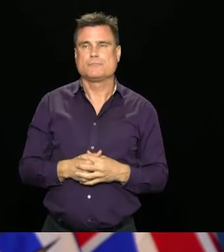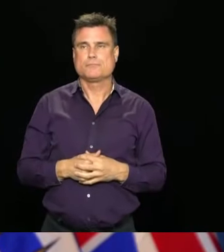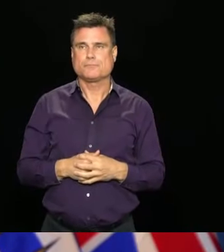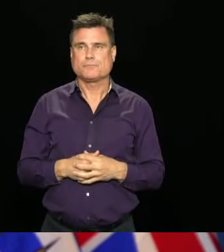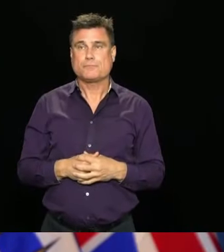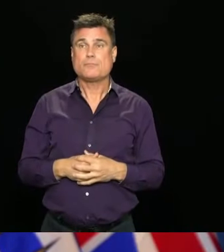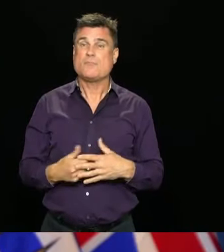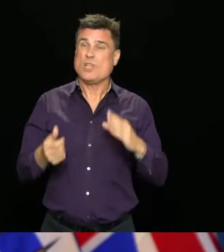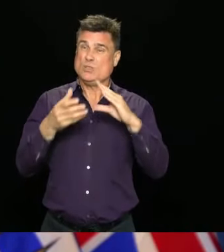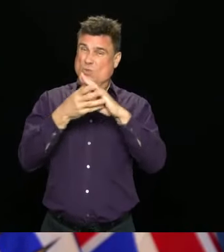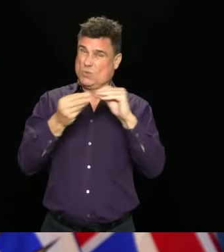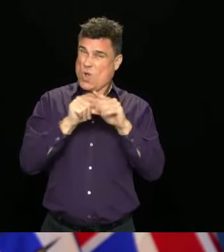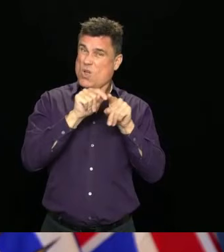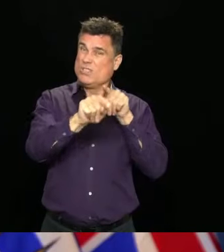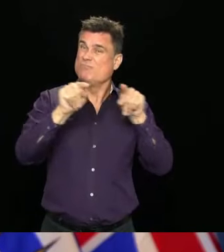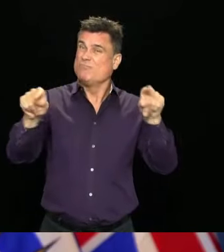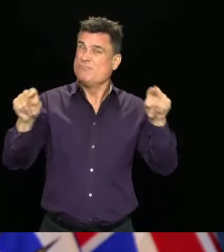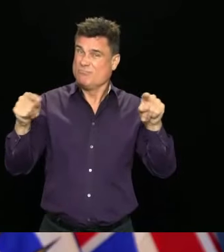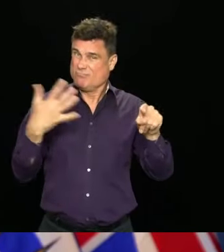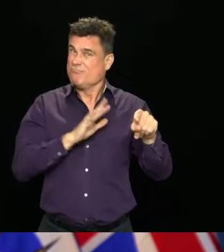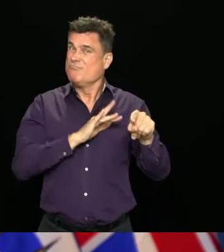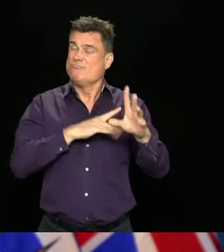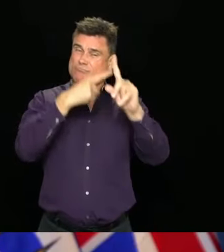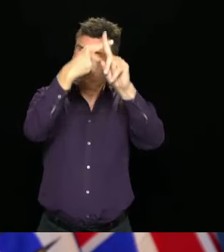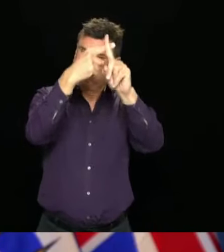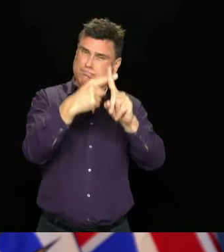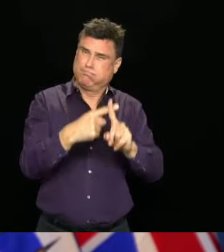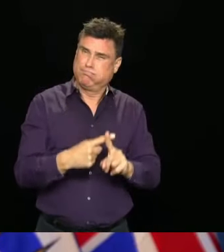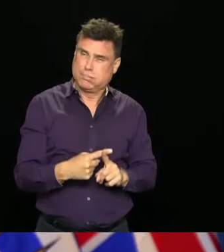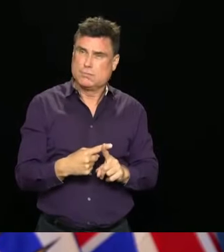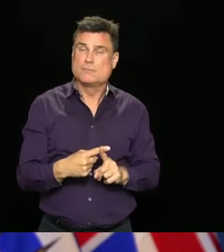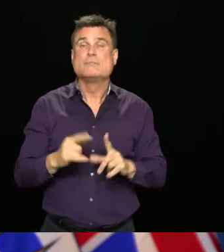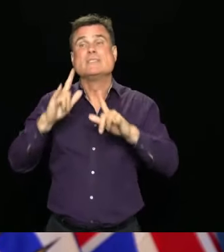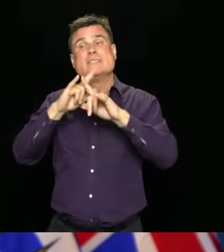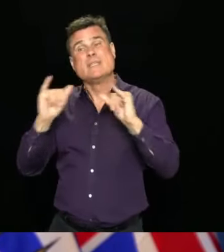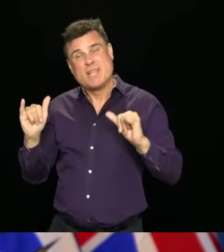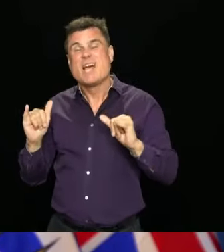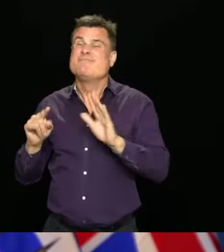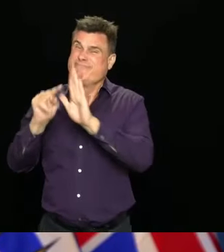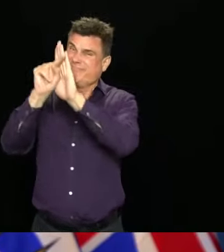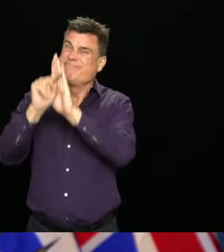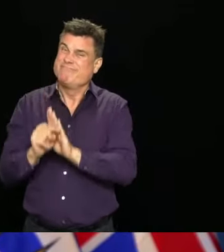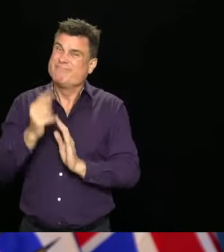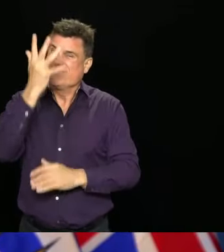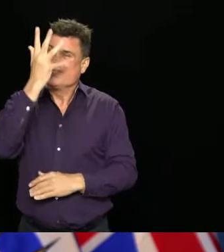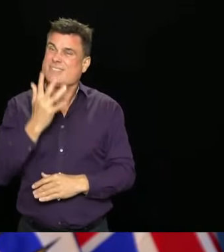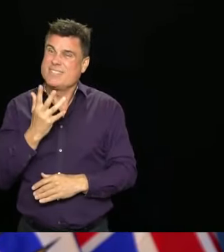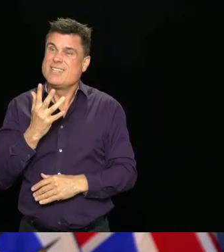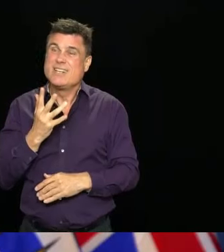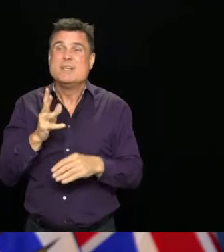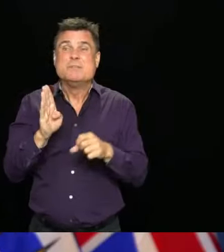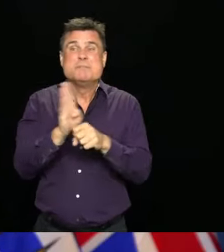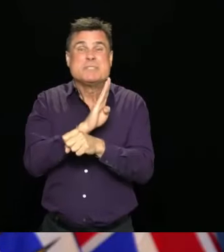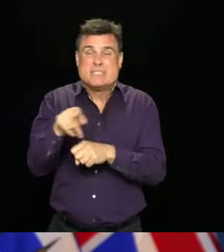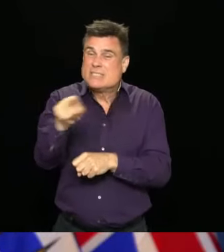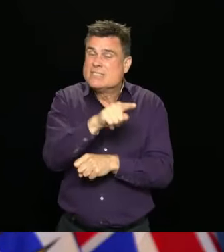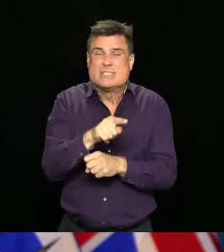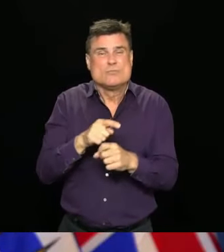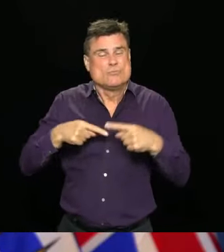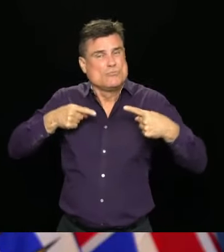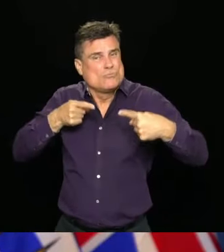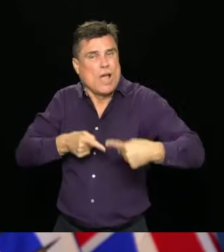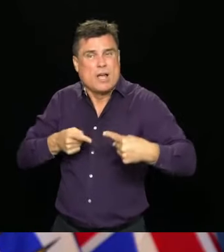stories. But we've also heard from some small businesses that they need us to help them to fill a gap that has left